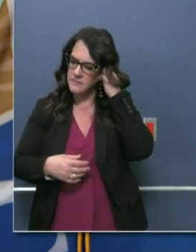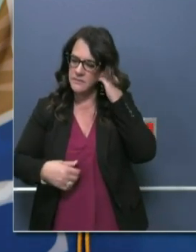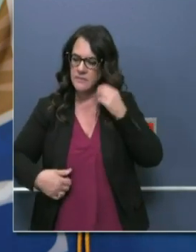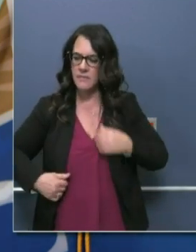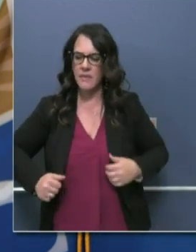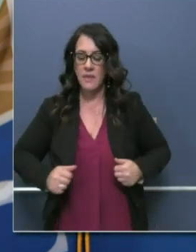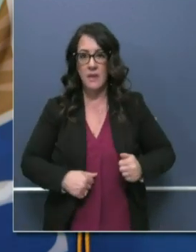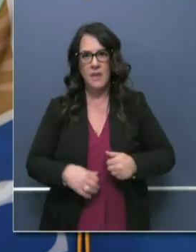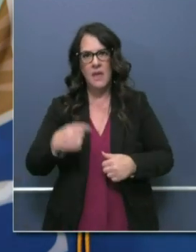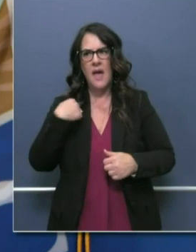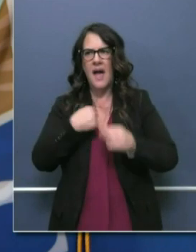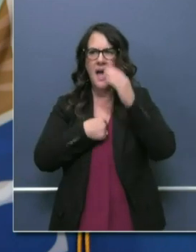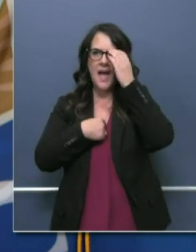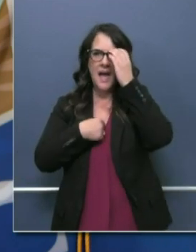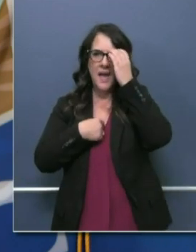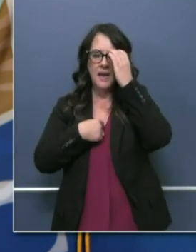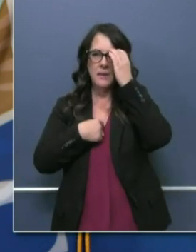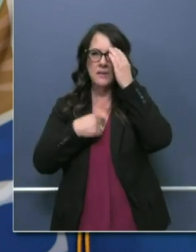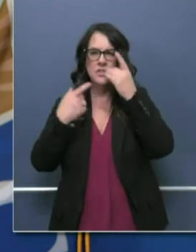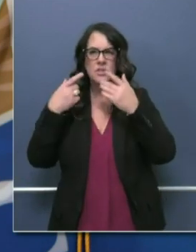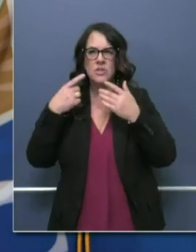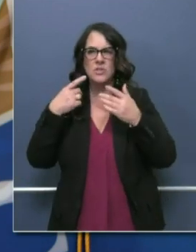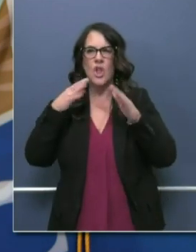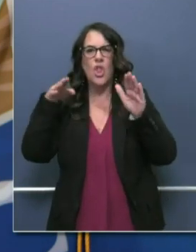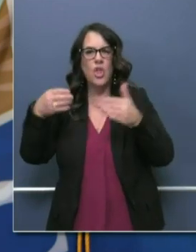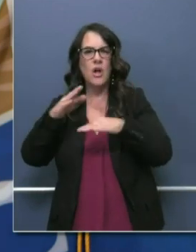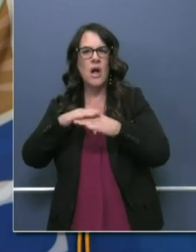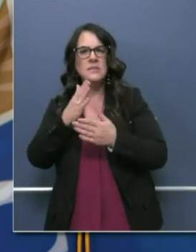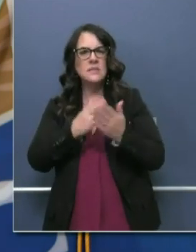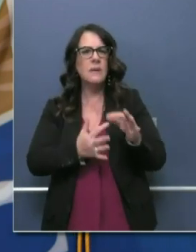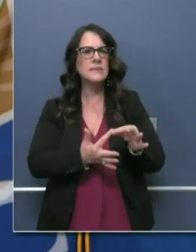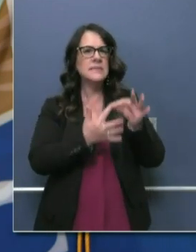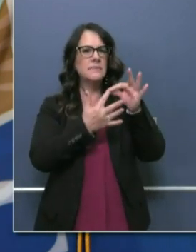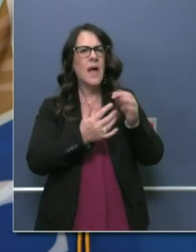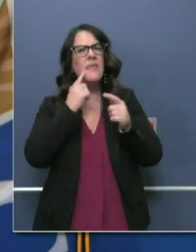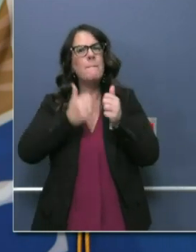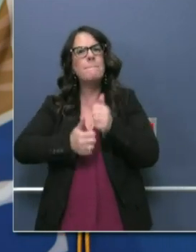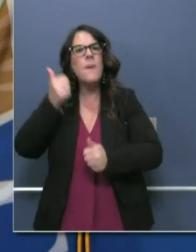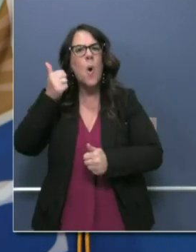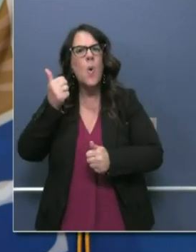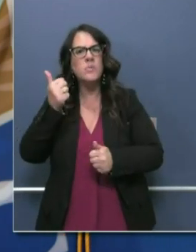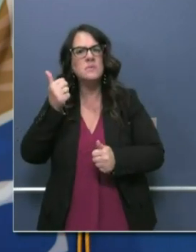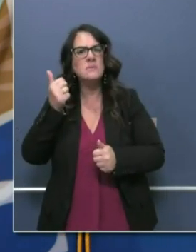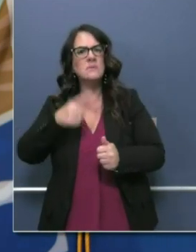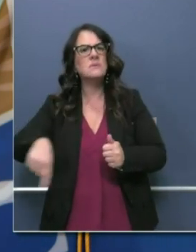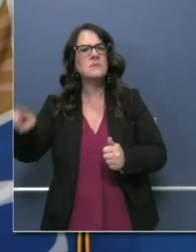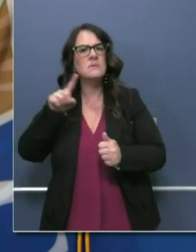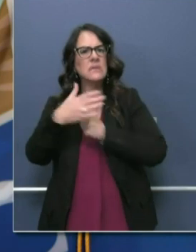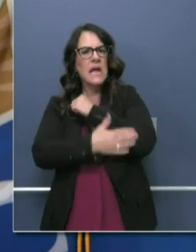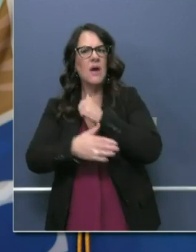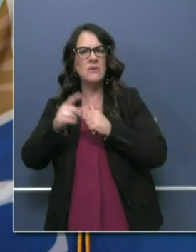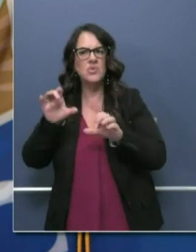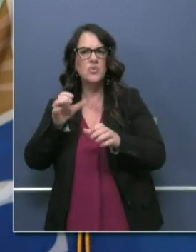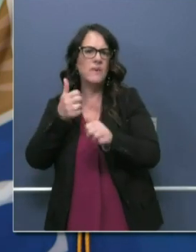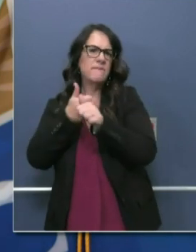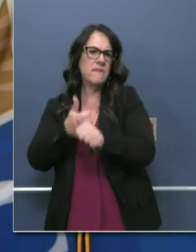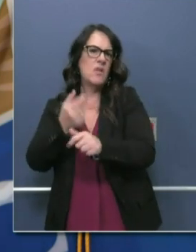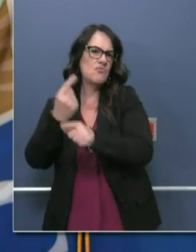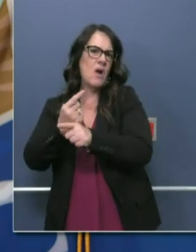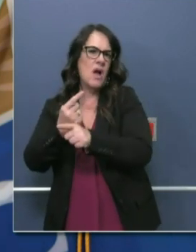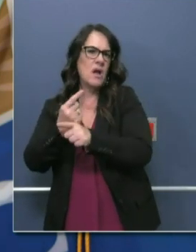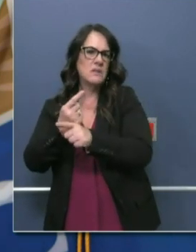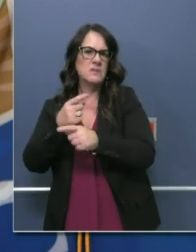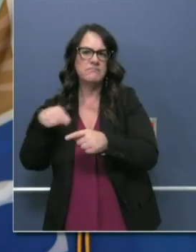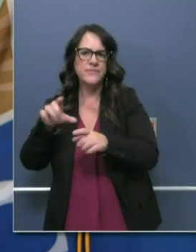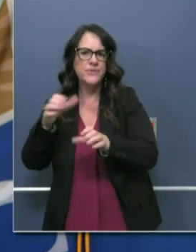on the overwhelming majority. Overwhelming majority are doing the right things. And I think with even the exceptions, I